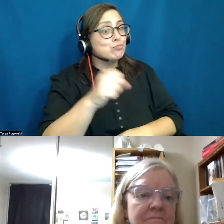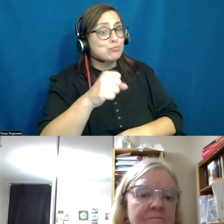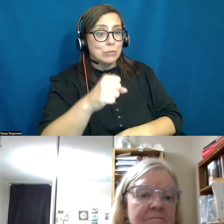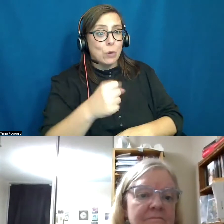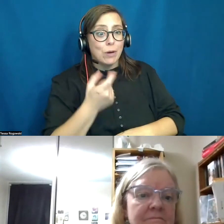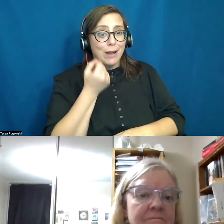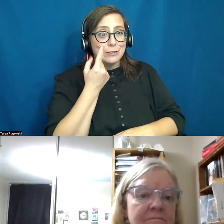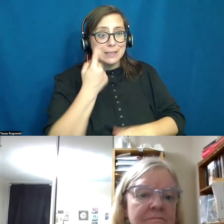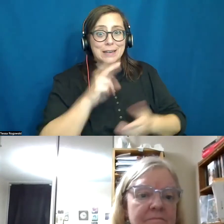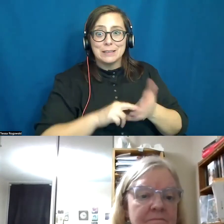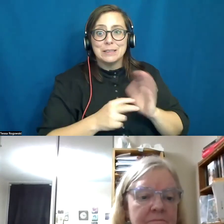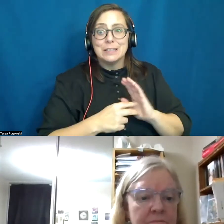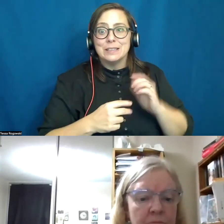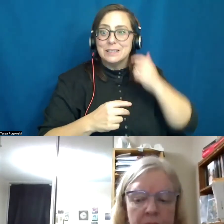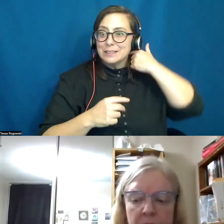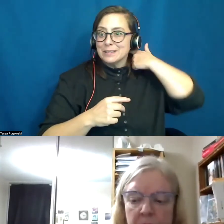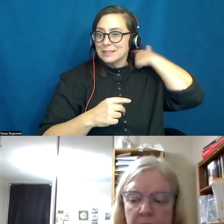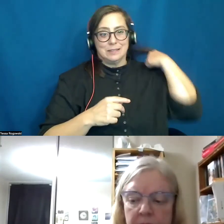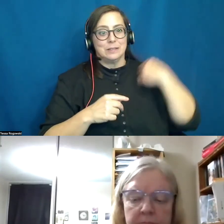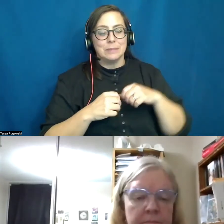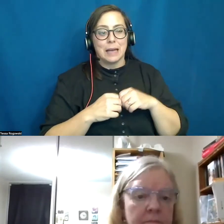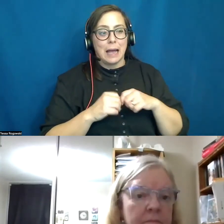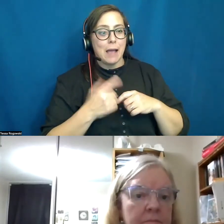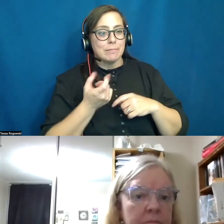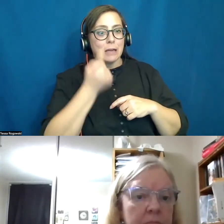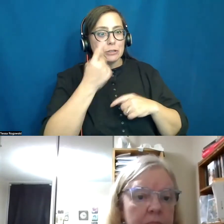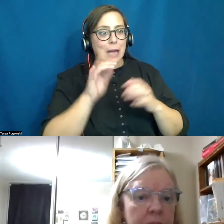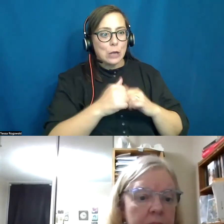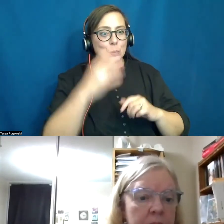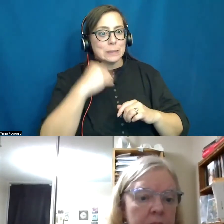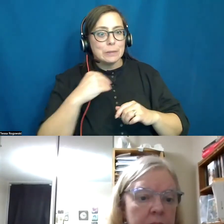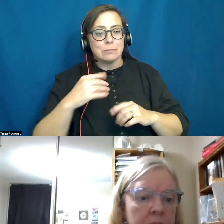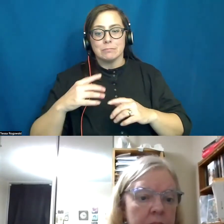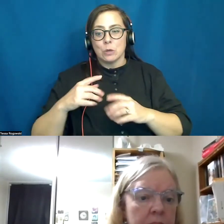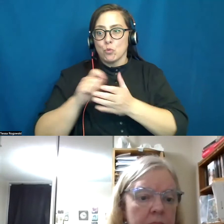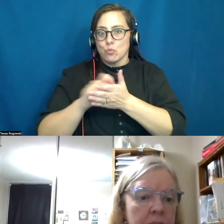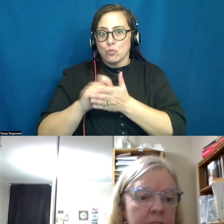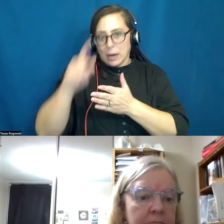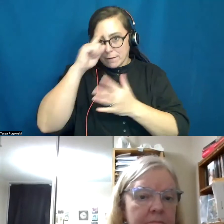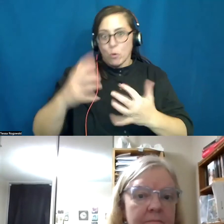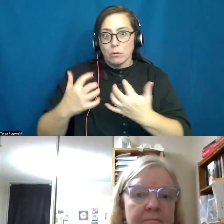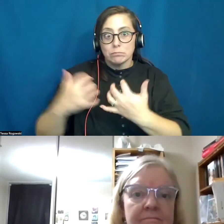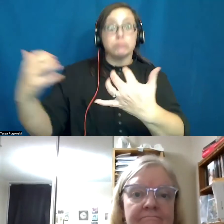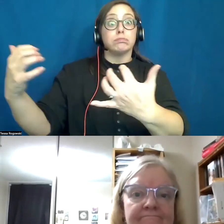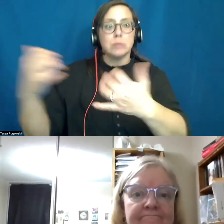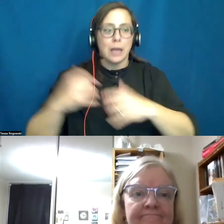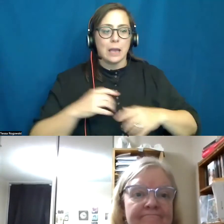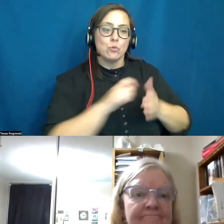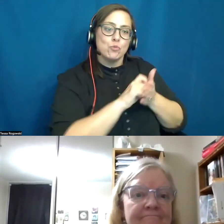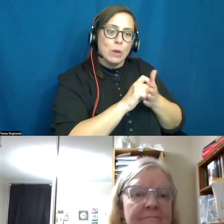sure. interesting to kind of know how you've experienced both. So thank you. Mhm. Yeah, no, thank